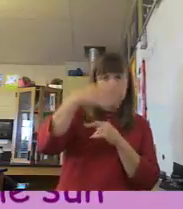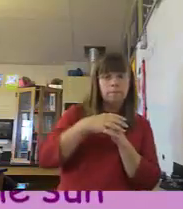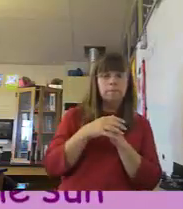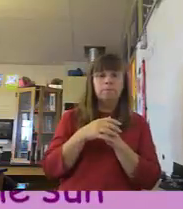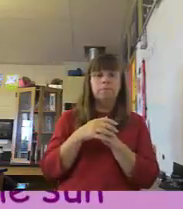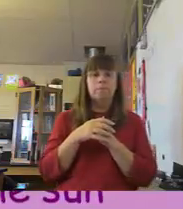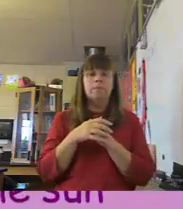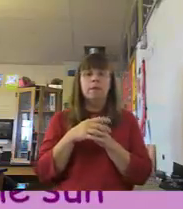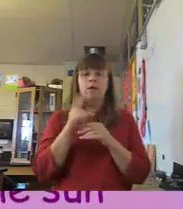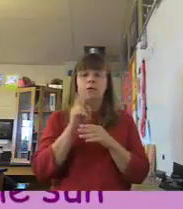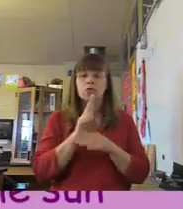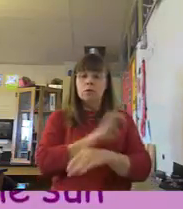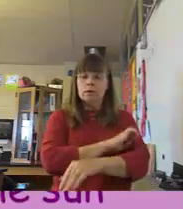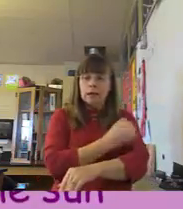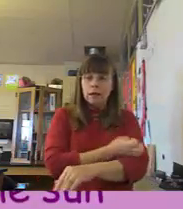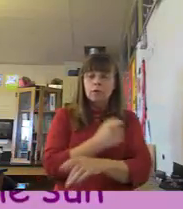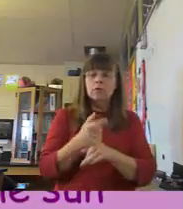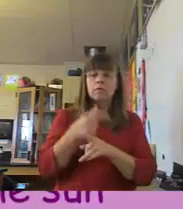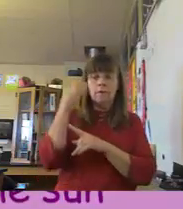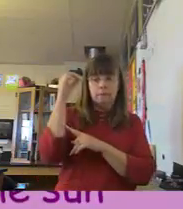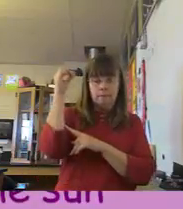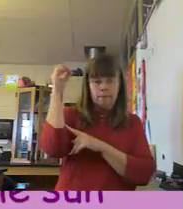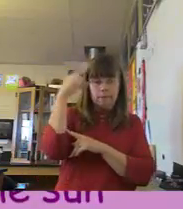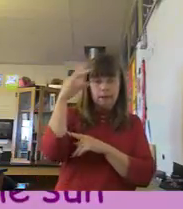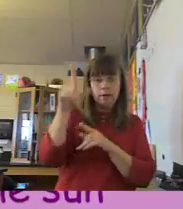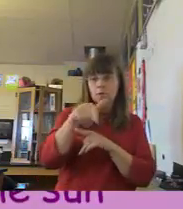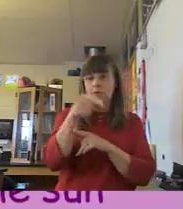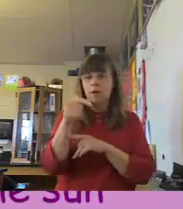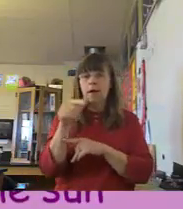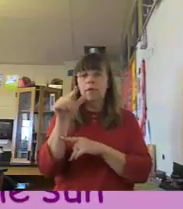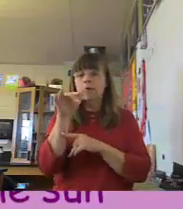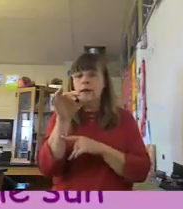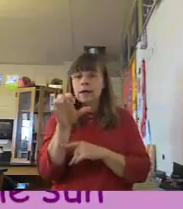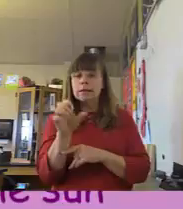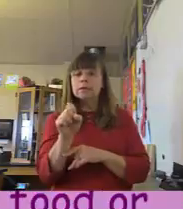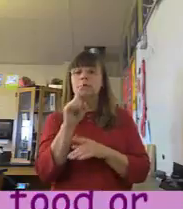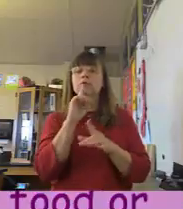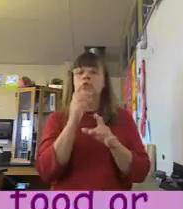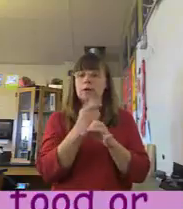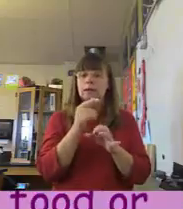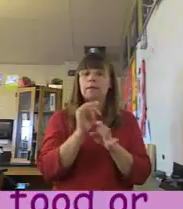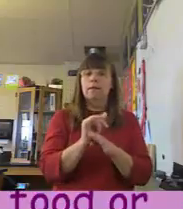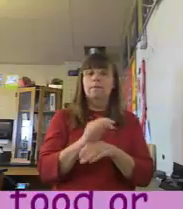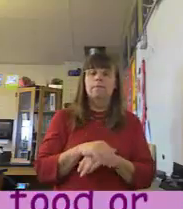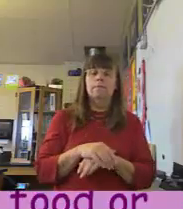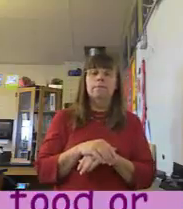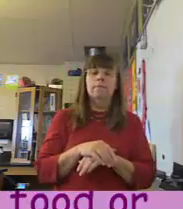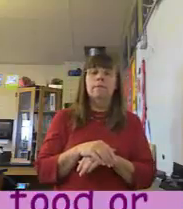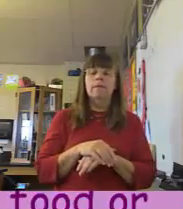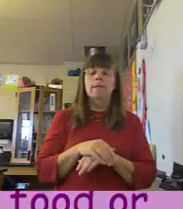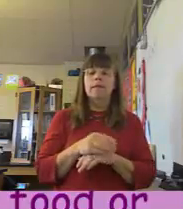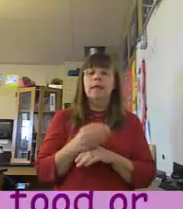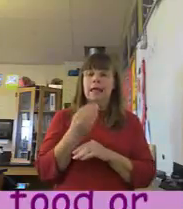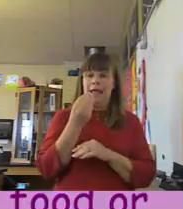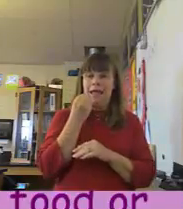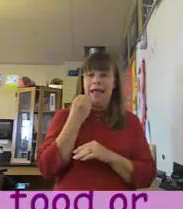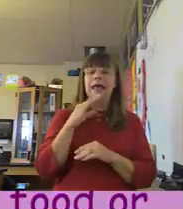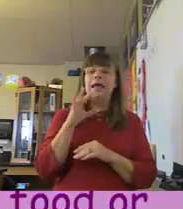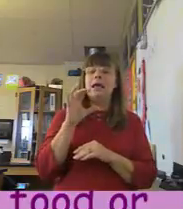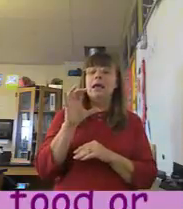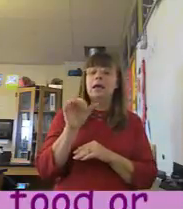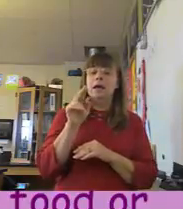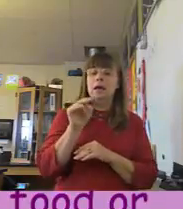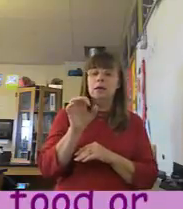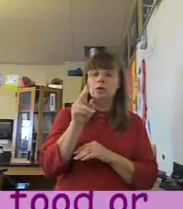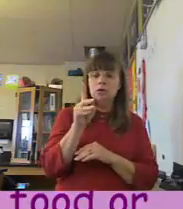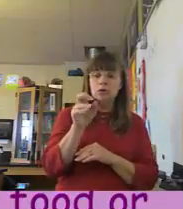to get their food. They use the energy from the sun or some other gases to get that. A consumer depends on